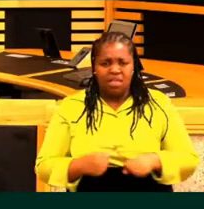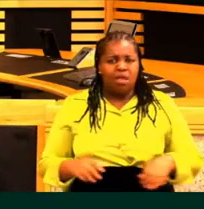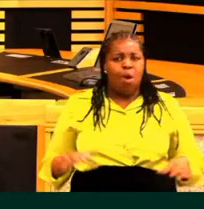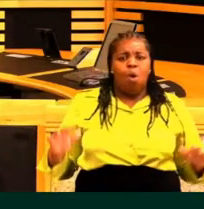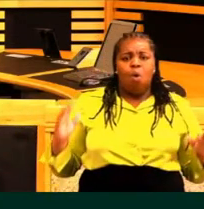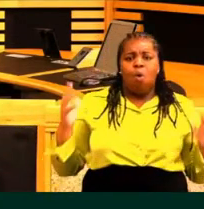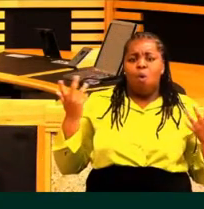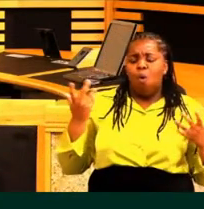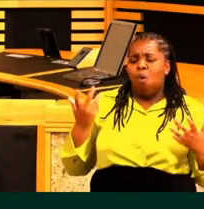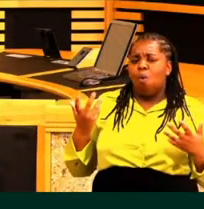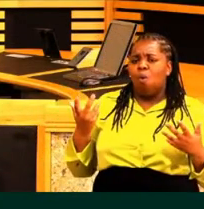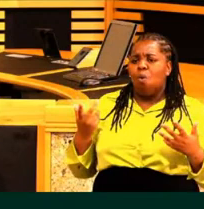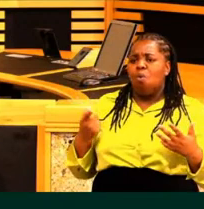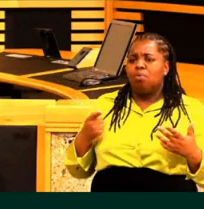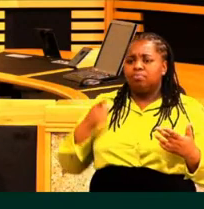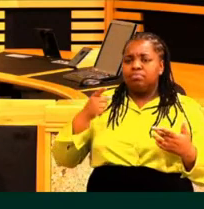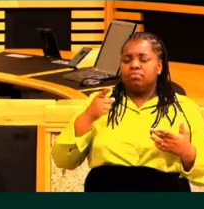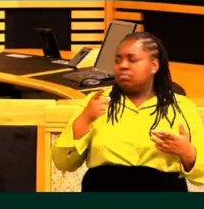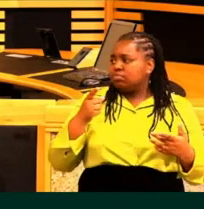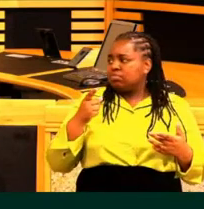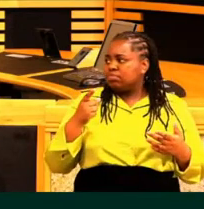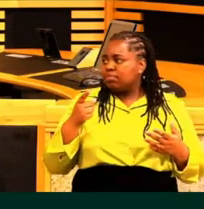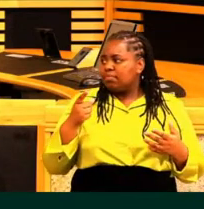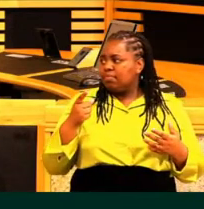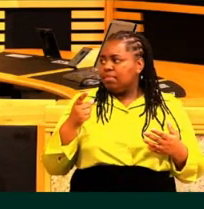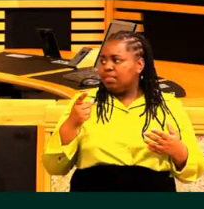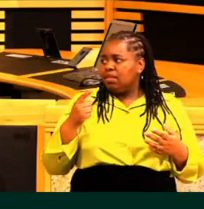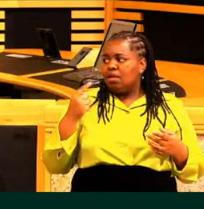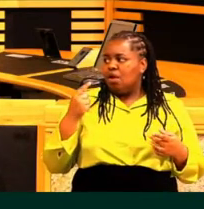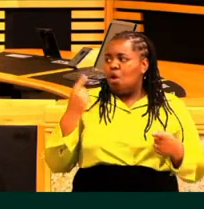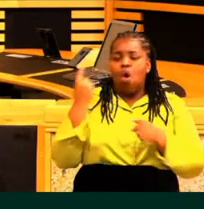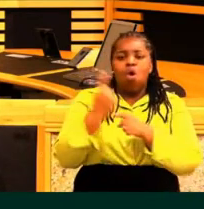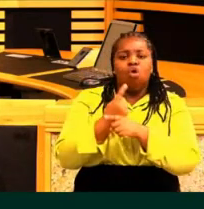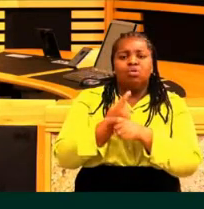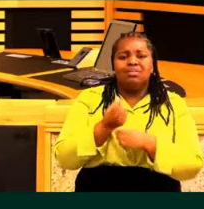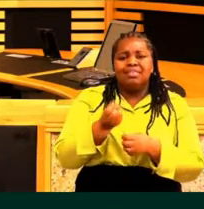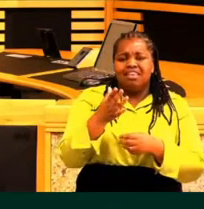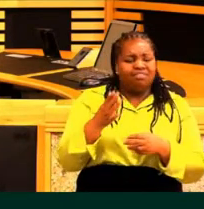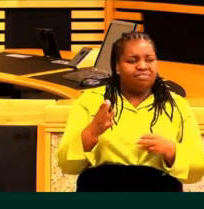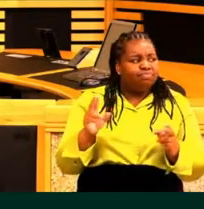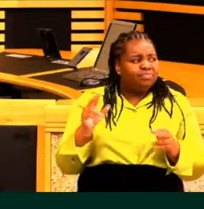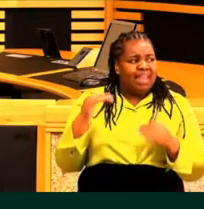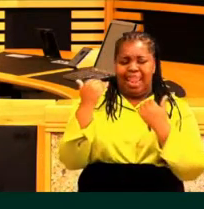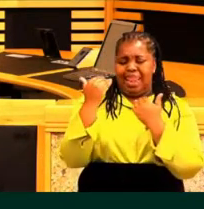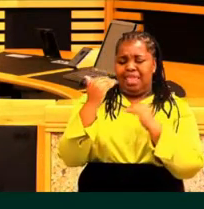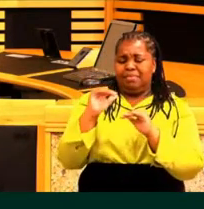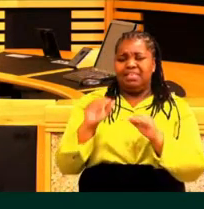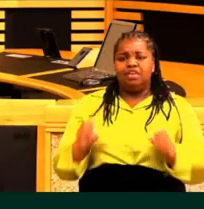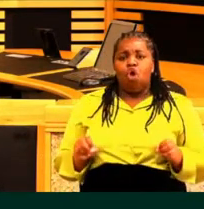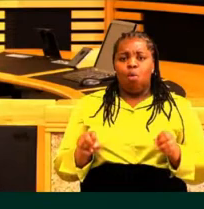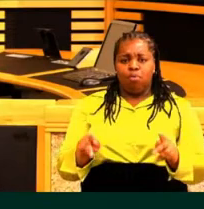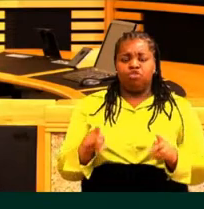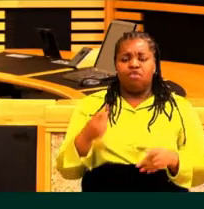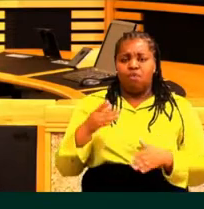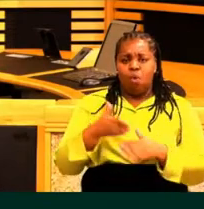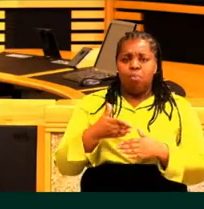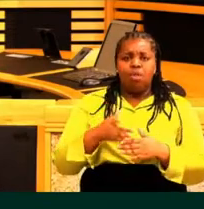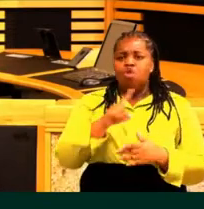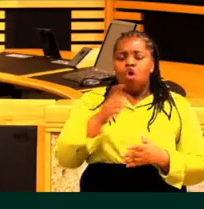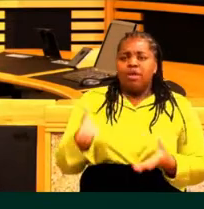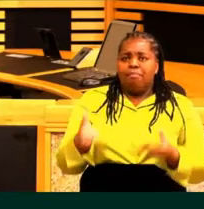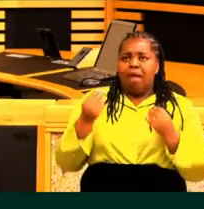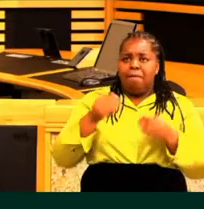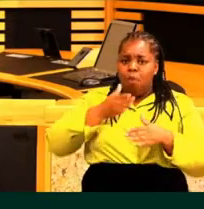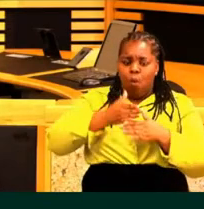or in contracts with temporal work opportunities with no benefits or long-term